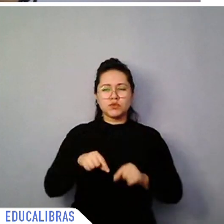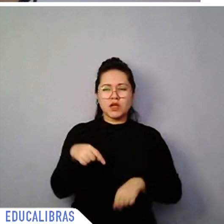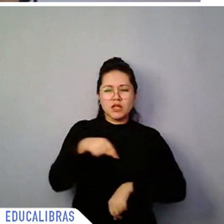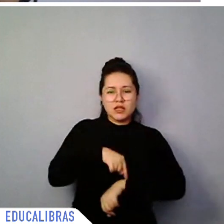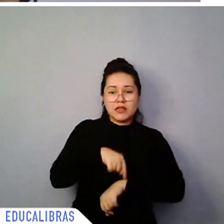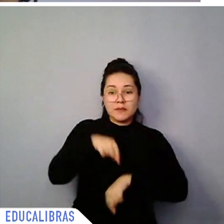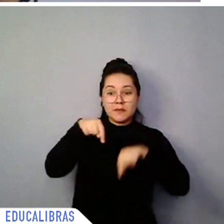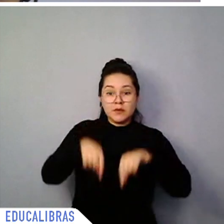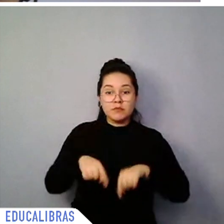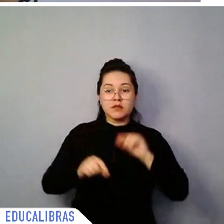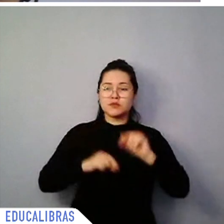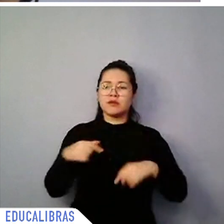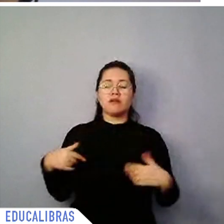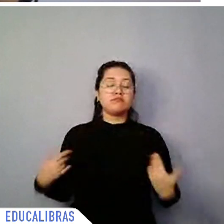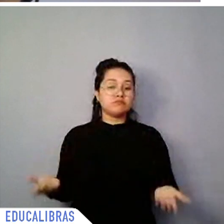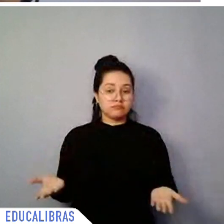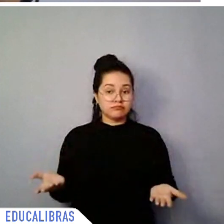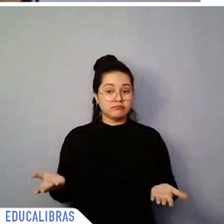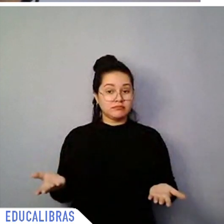now at this time.